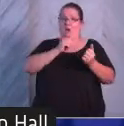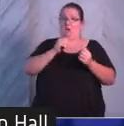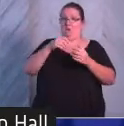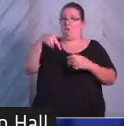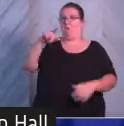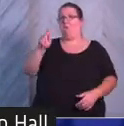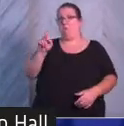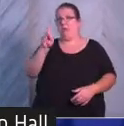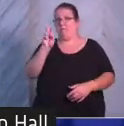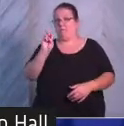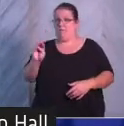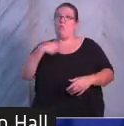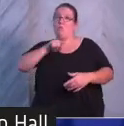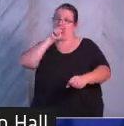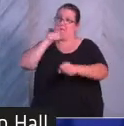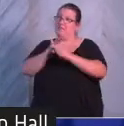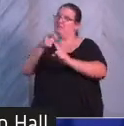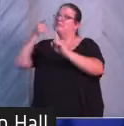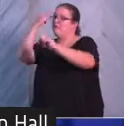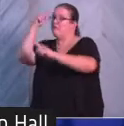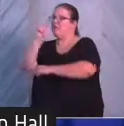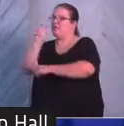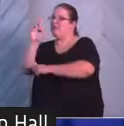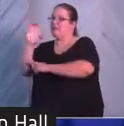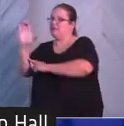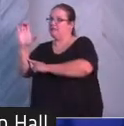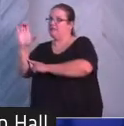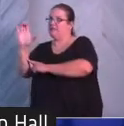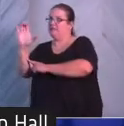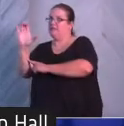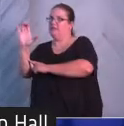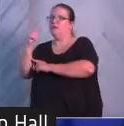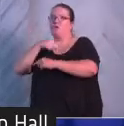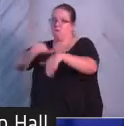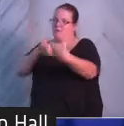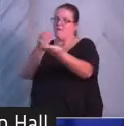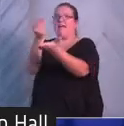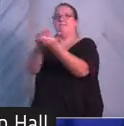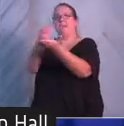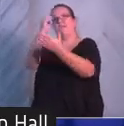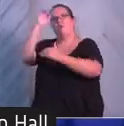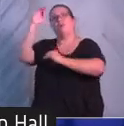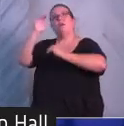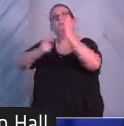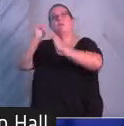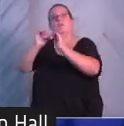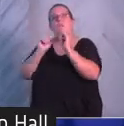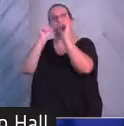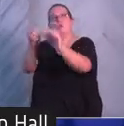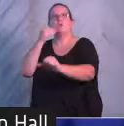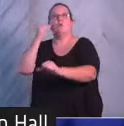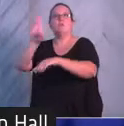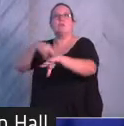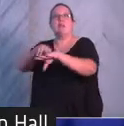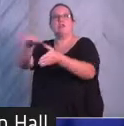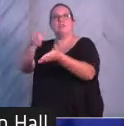doing is specifically on the Truth and Reconciliation Report is to provide funding towards the construction of a permanent home for the National